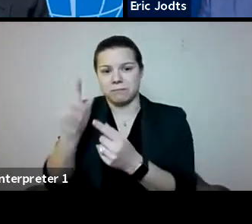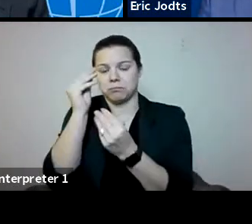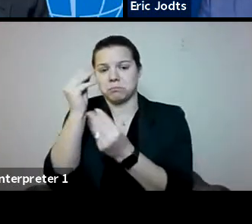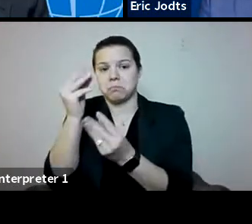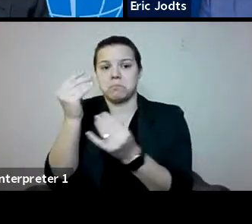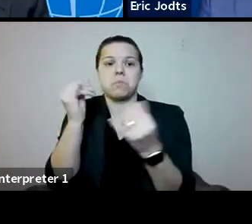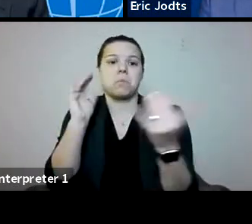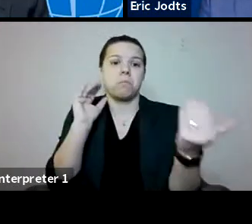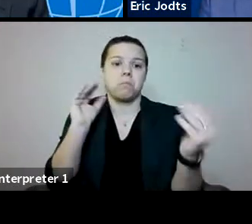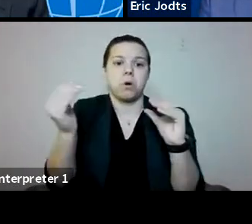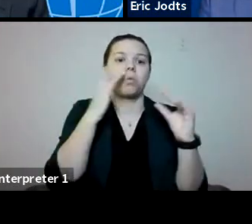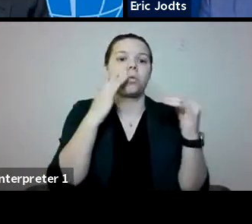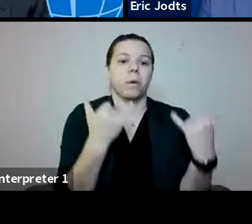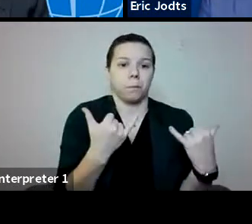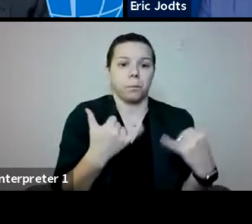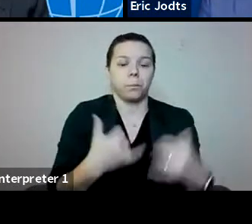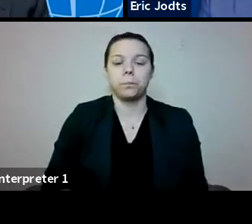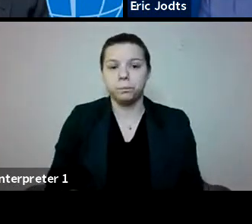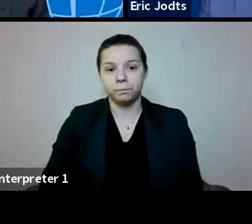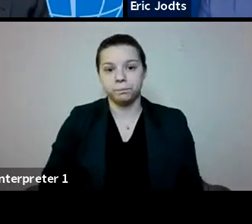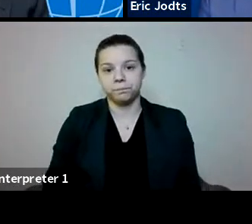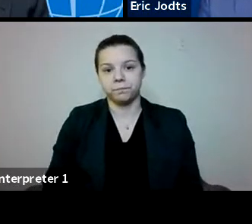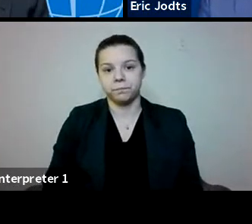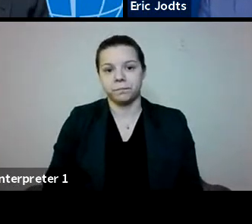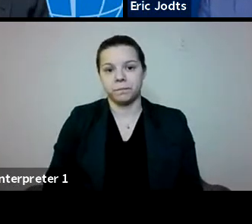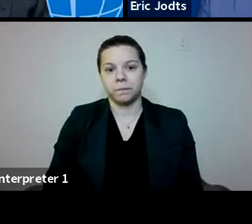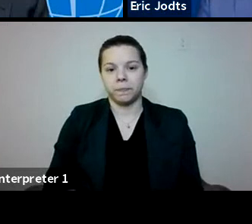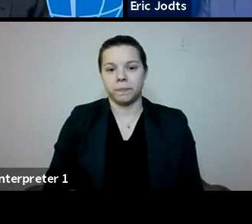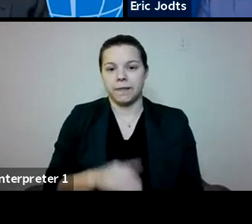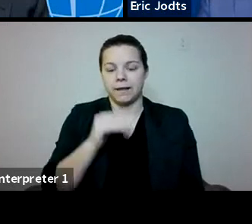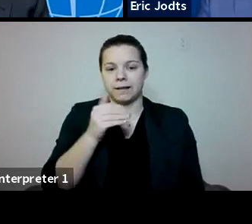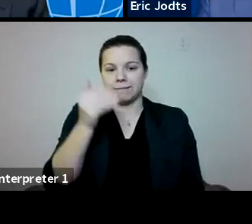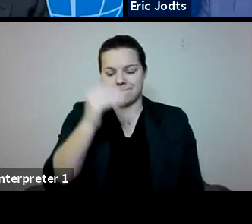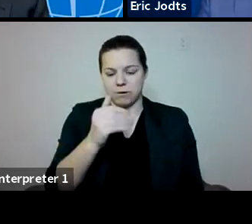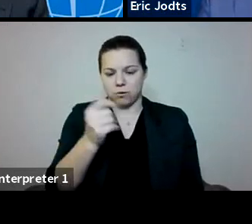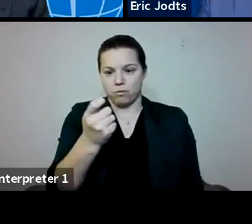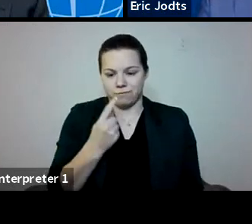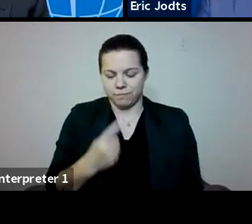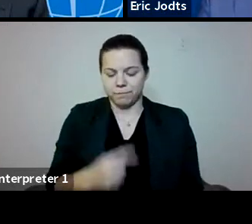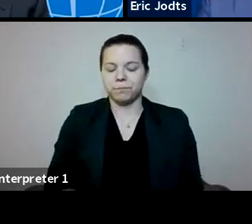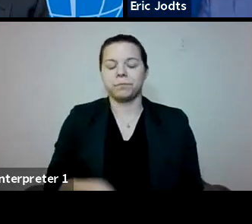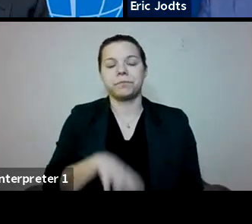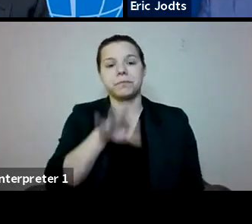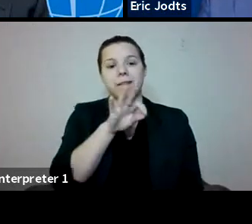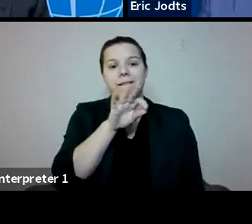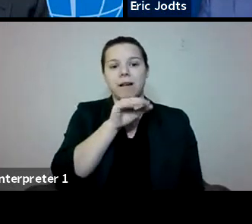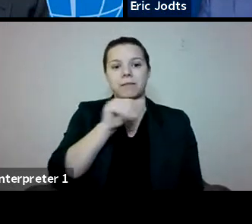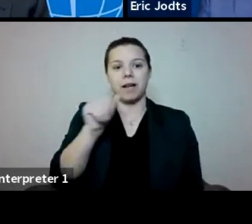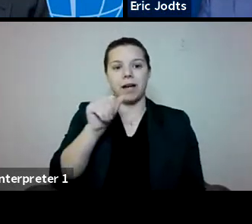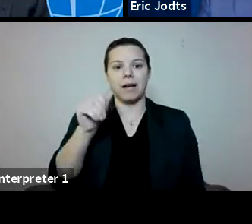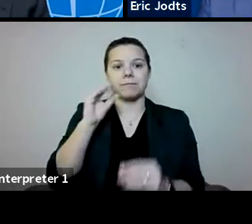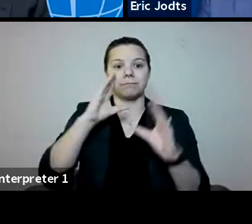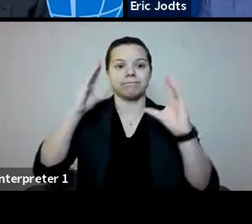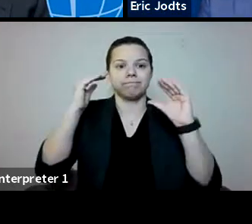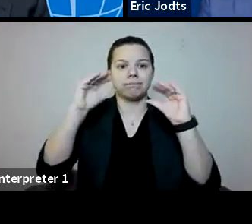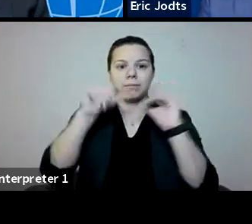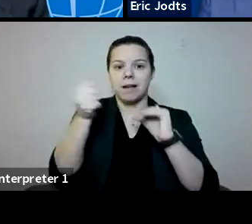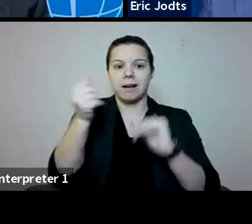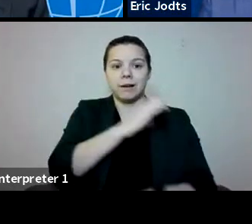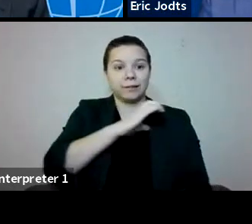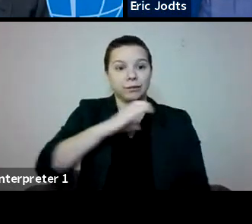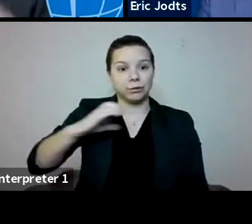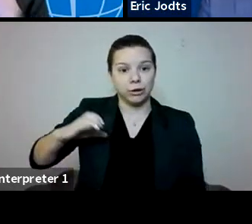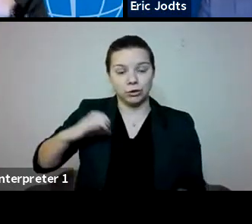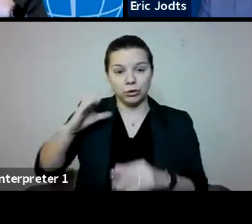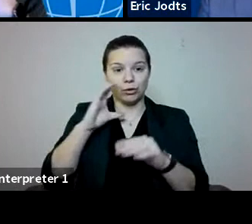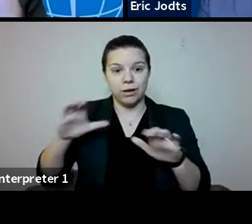Thanks, Joe. I guess this next one's for me. Is FAA anticipating any congressional action